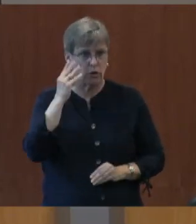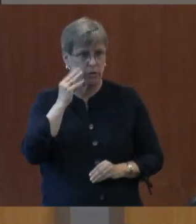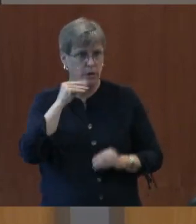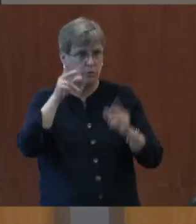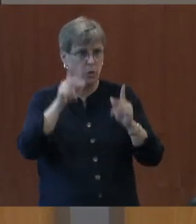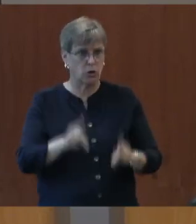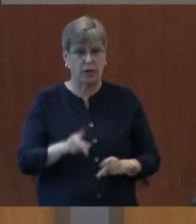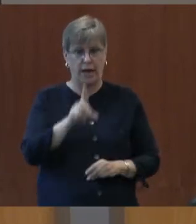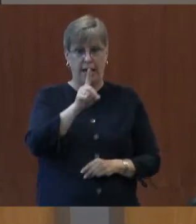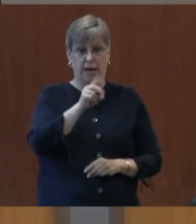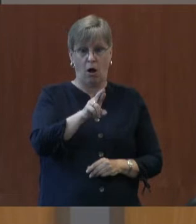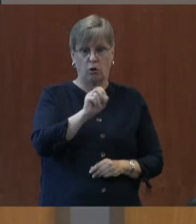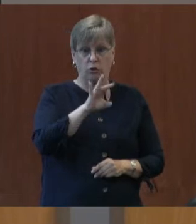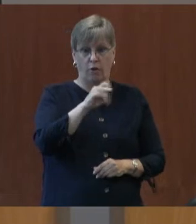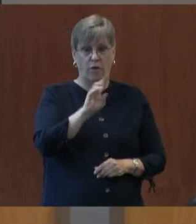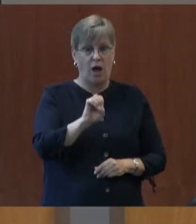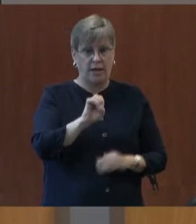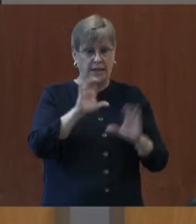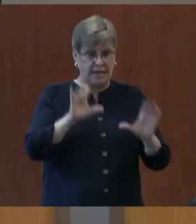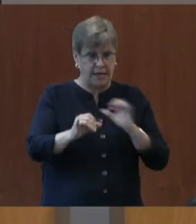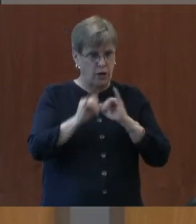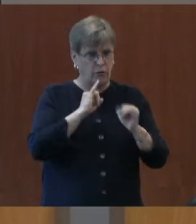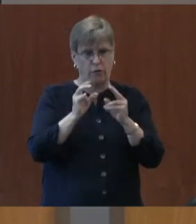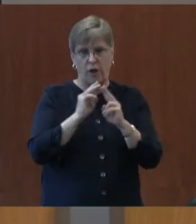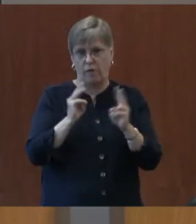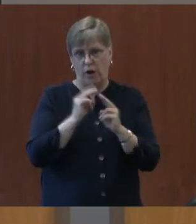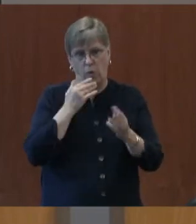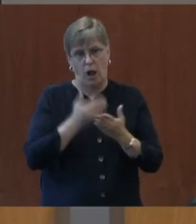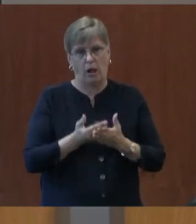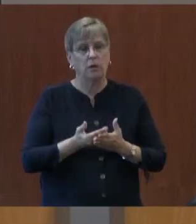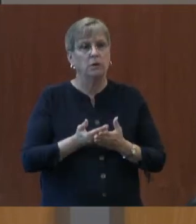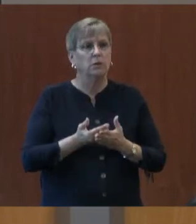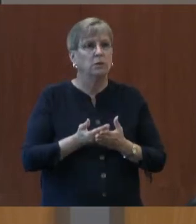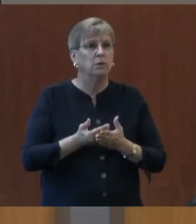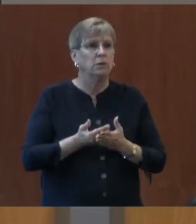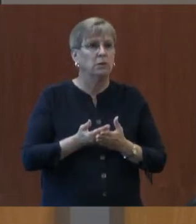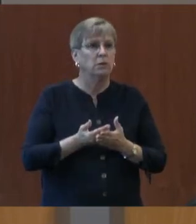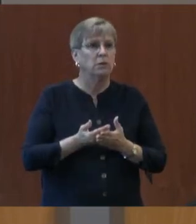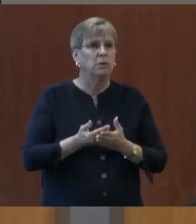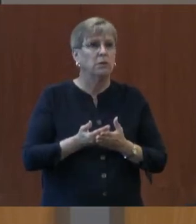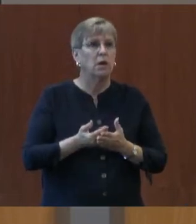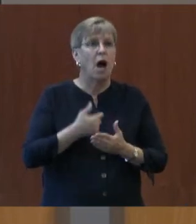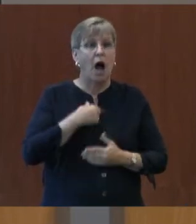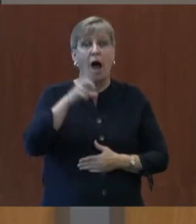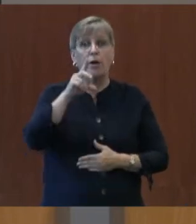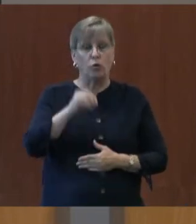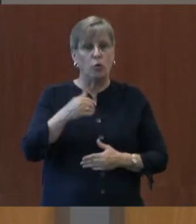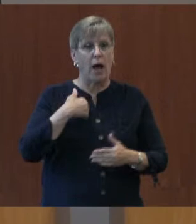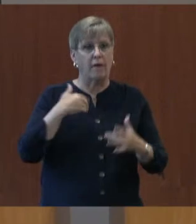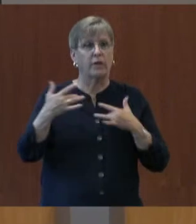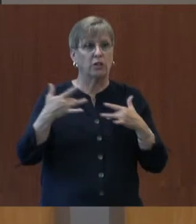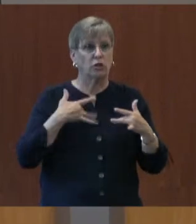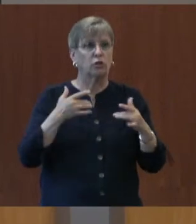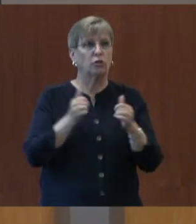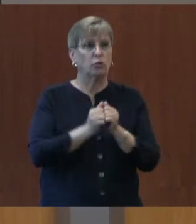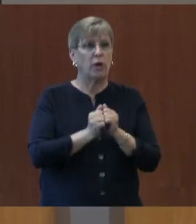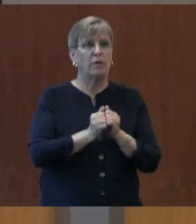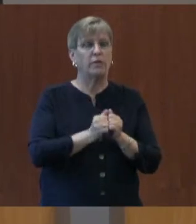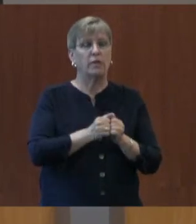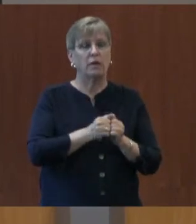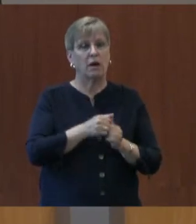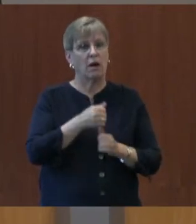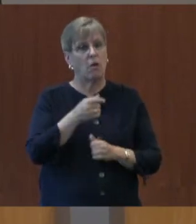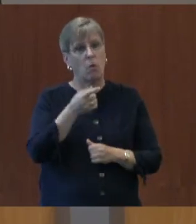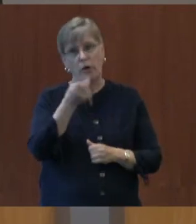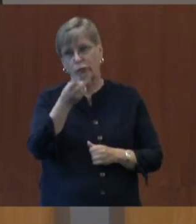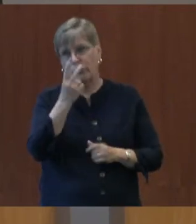Dr. Savine did interview extremely well. I do have some concerns with a couple of the answers, but